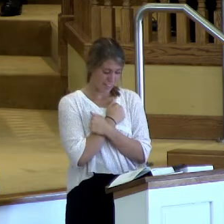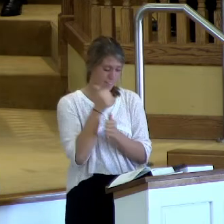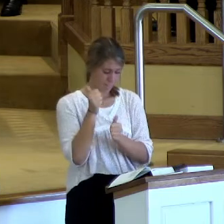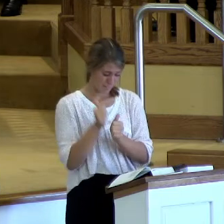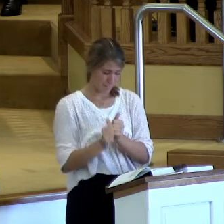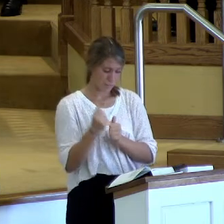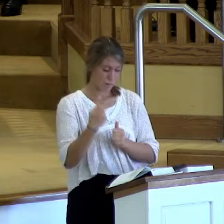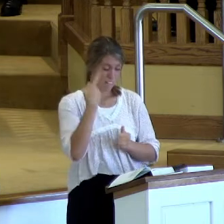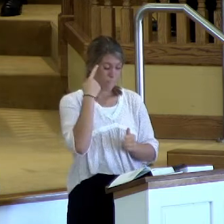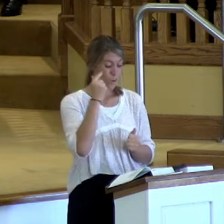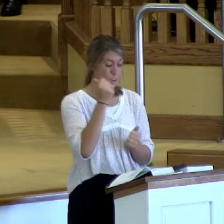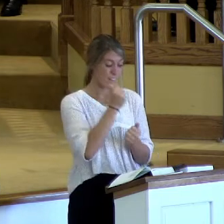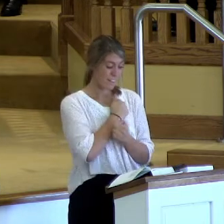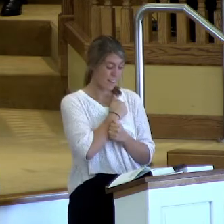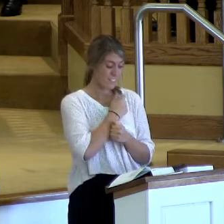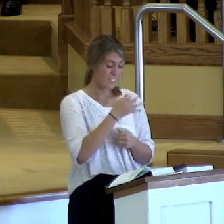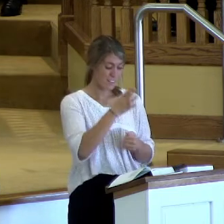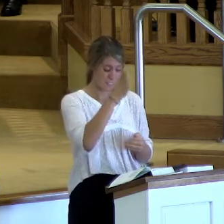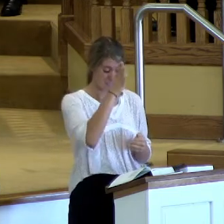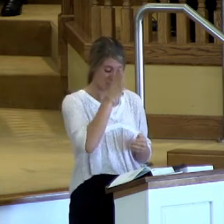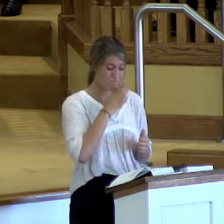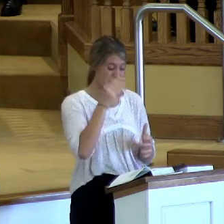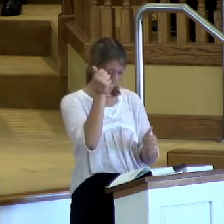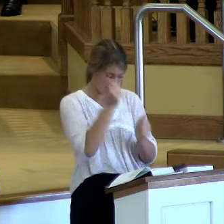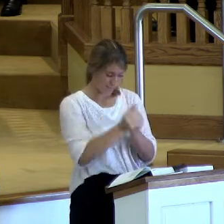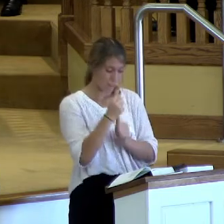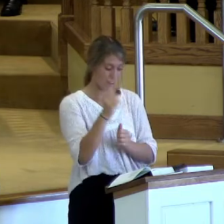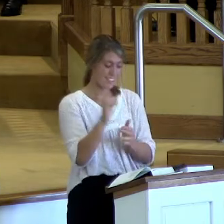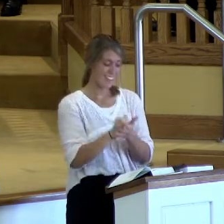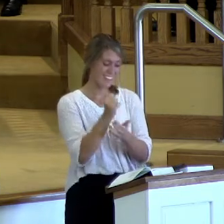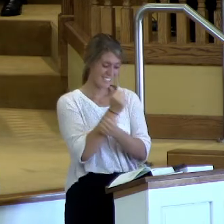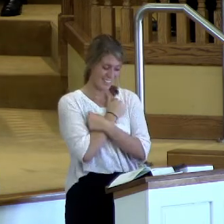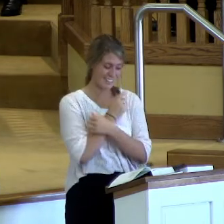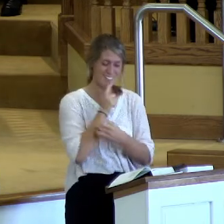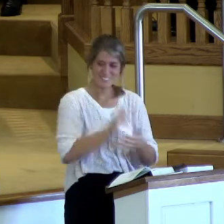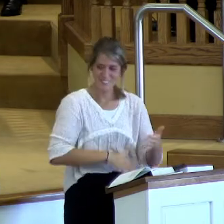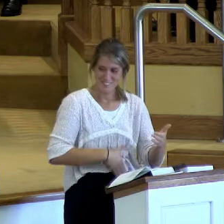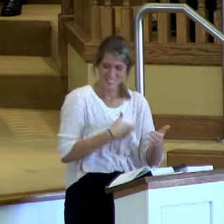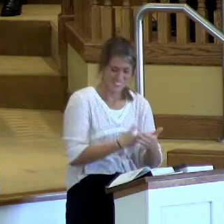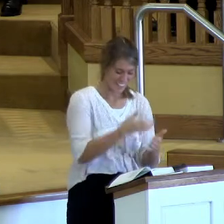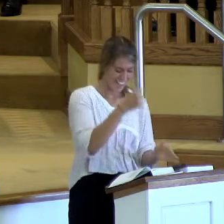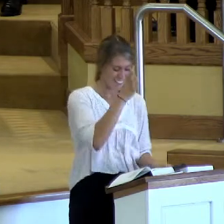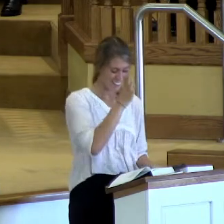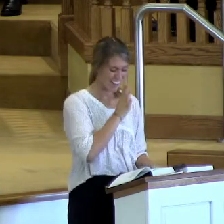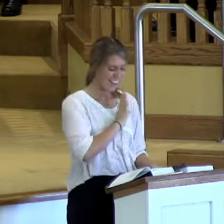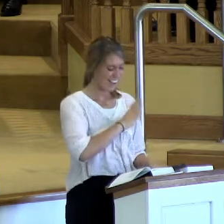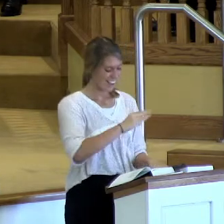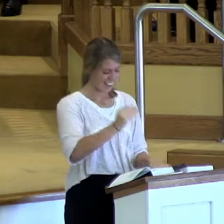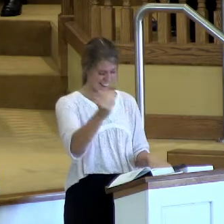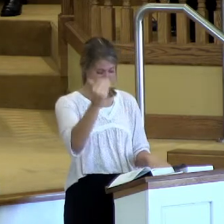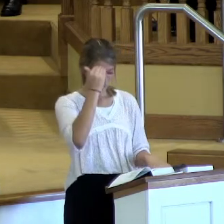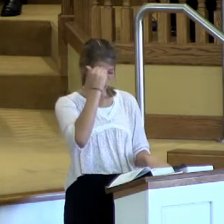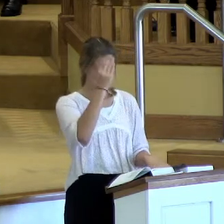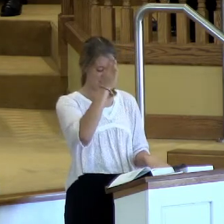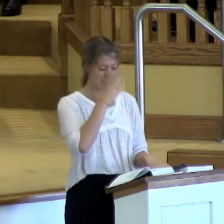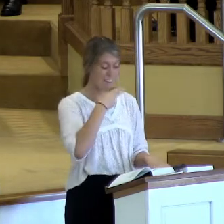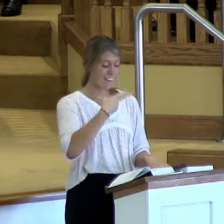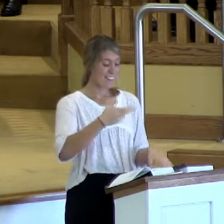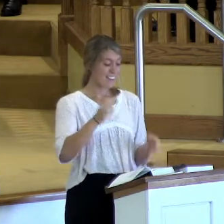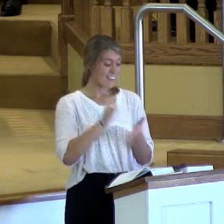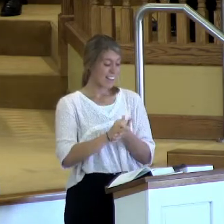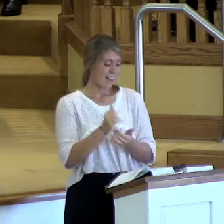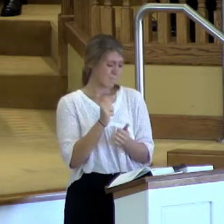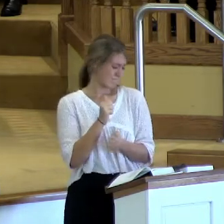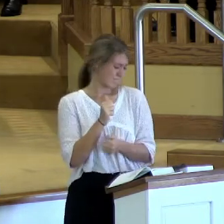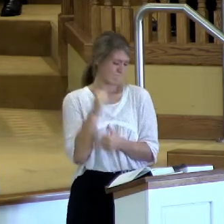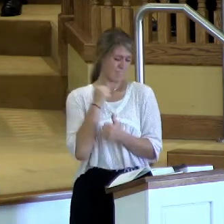another. For love is of God, and everyone that loveth is born of God, and knoweth God. He that